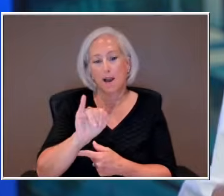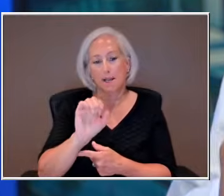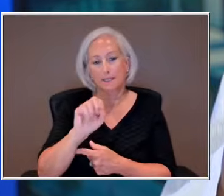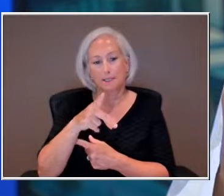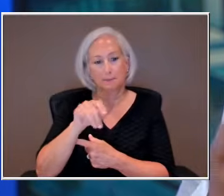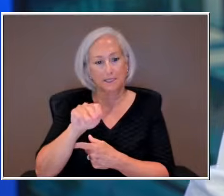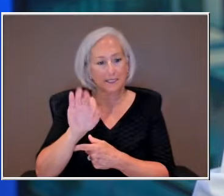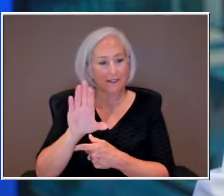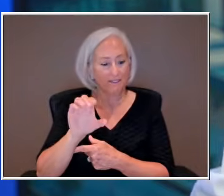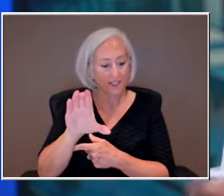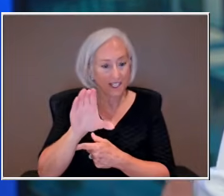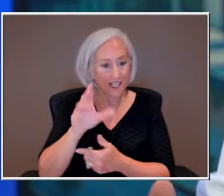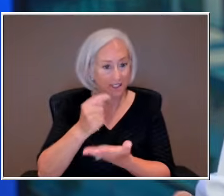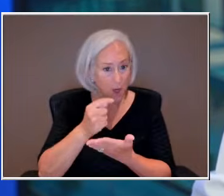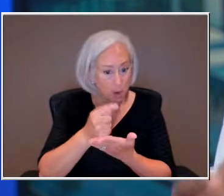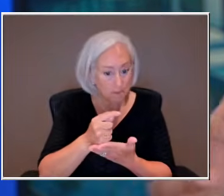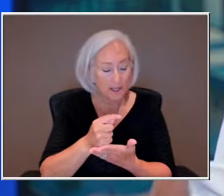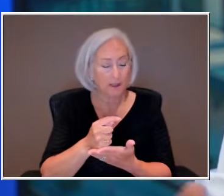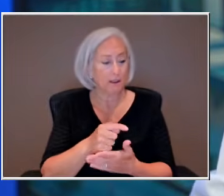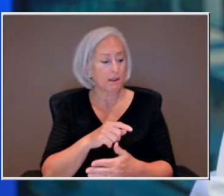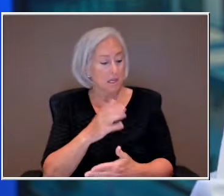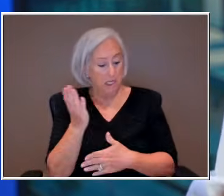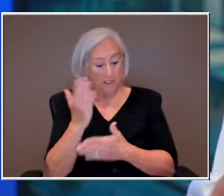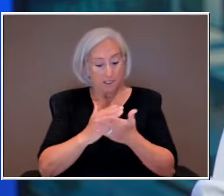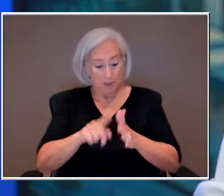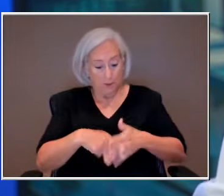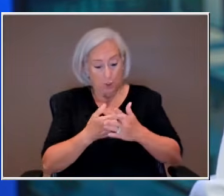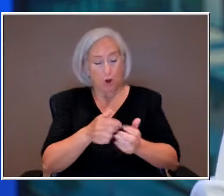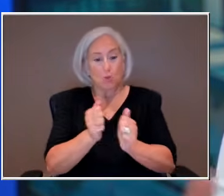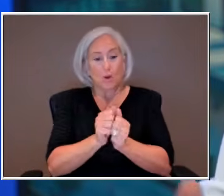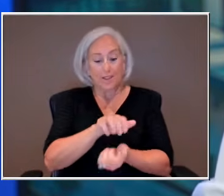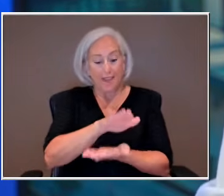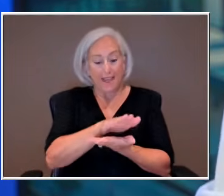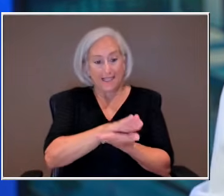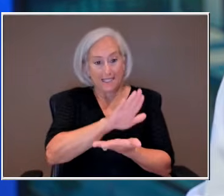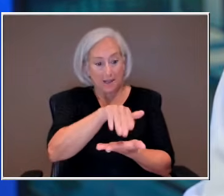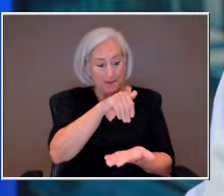centers. So you may end up at least getting an opinion or getting an idea of what's the latest